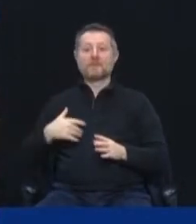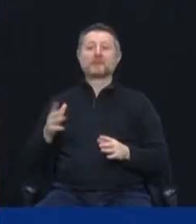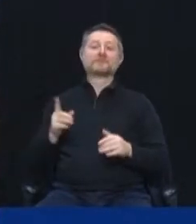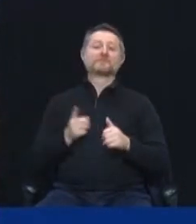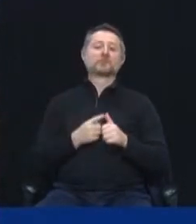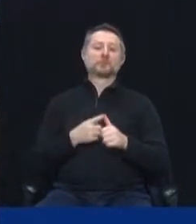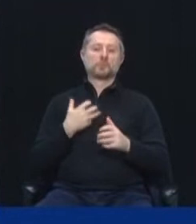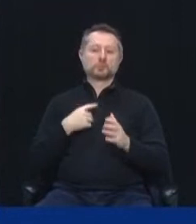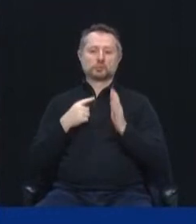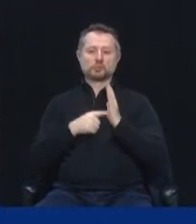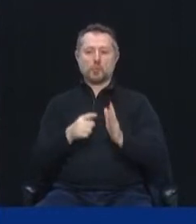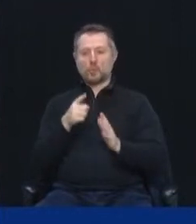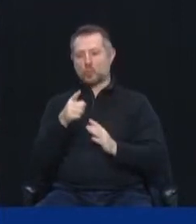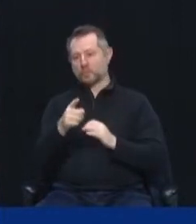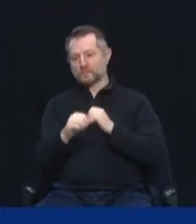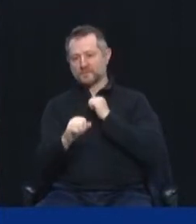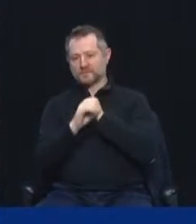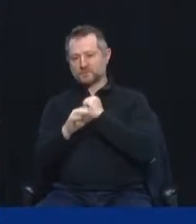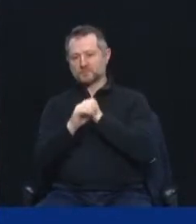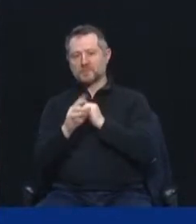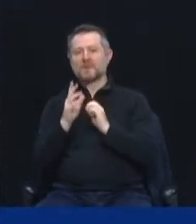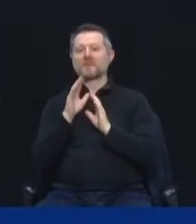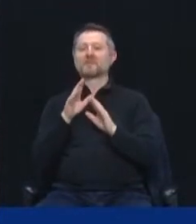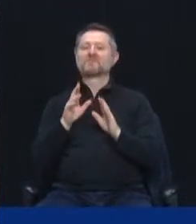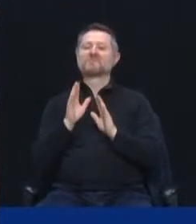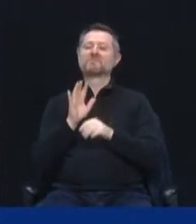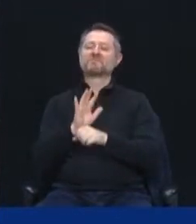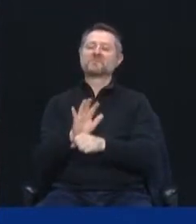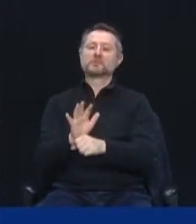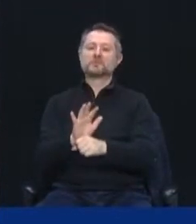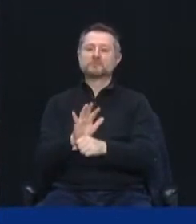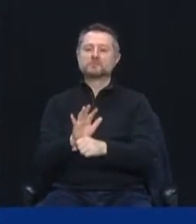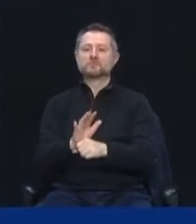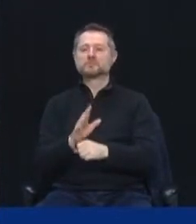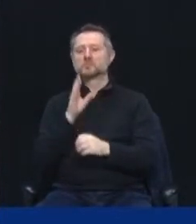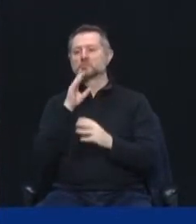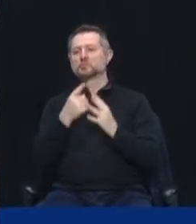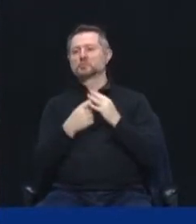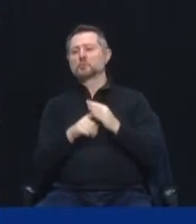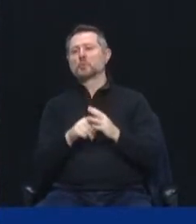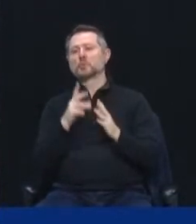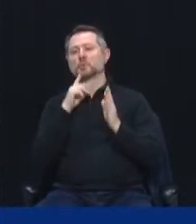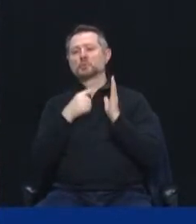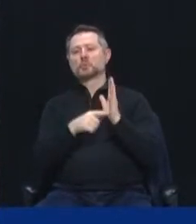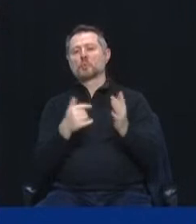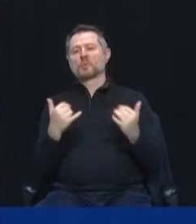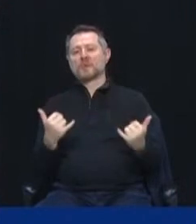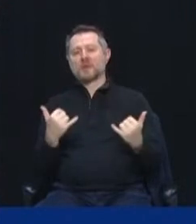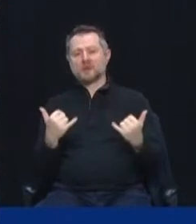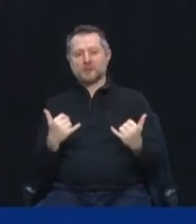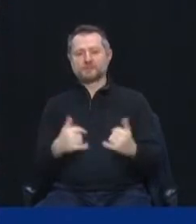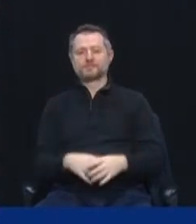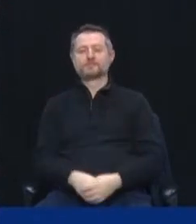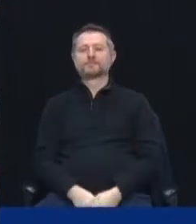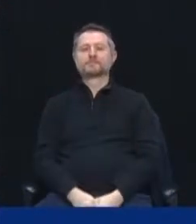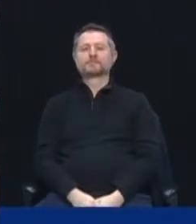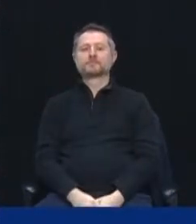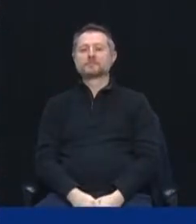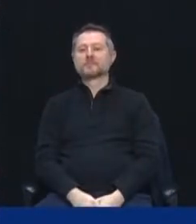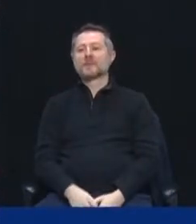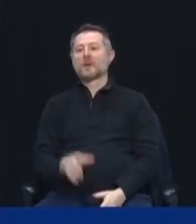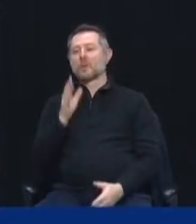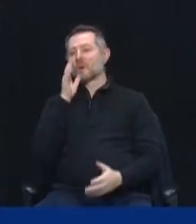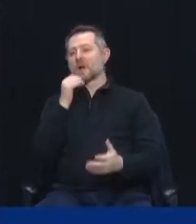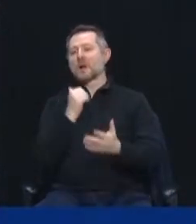an advertisement that we are going to run today that helps communicate